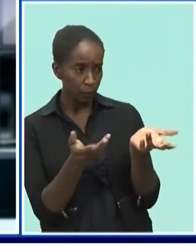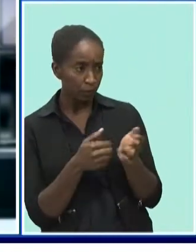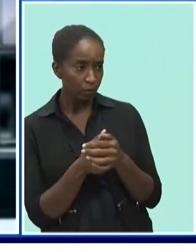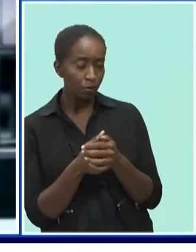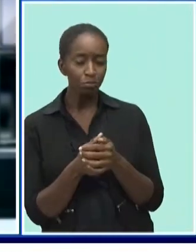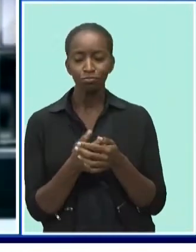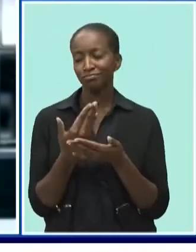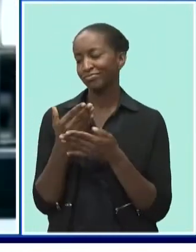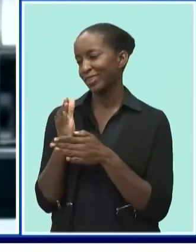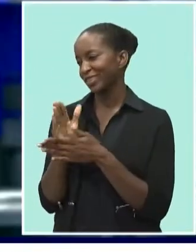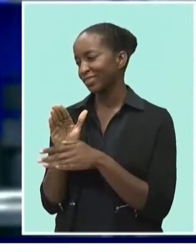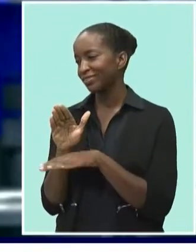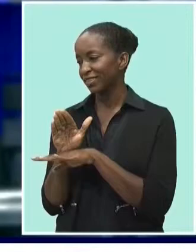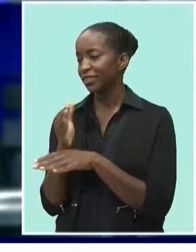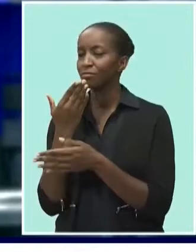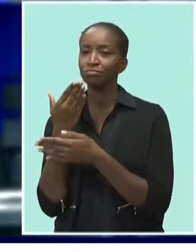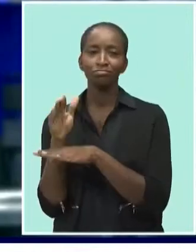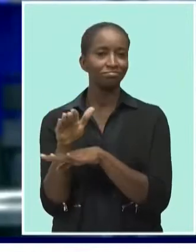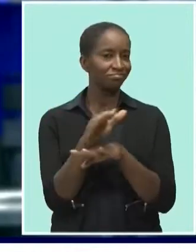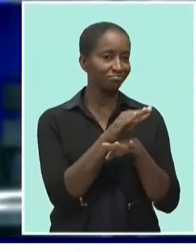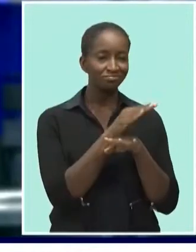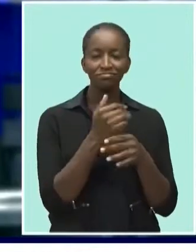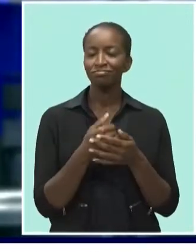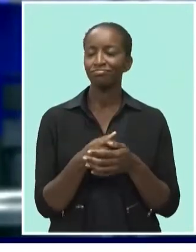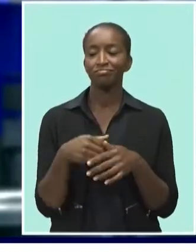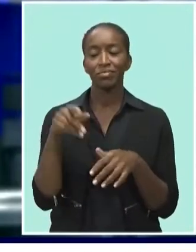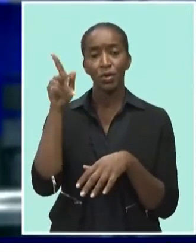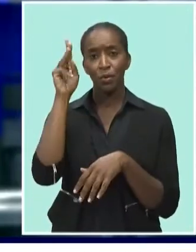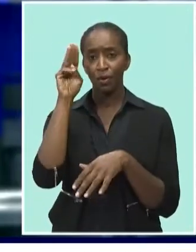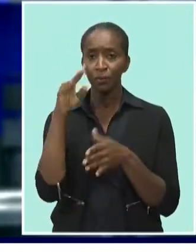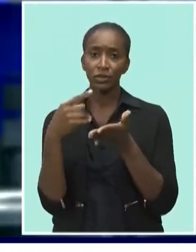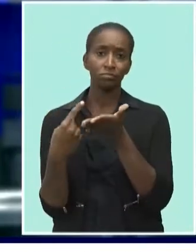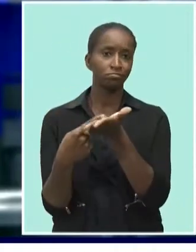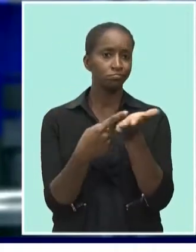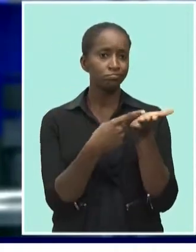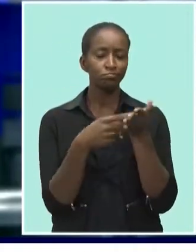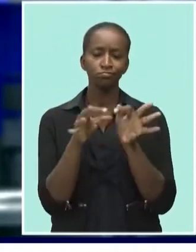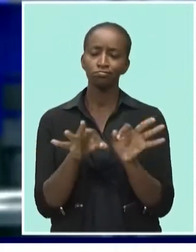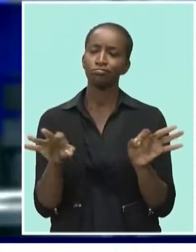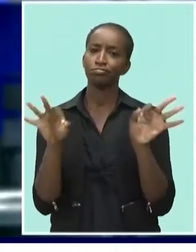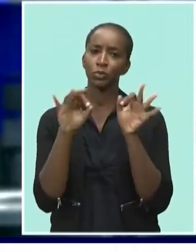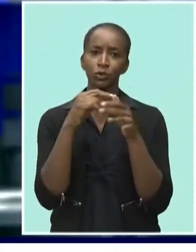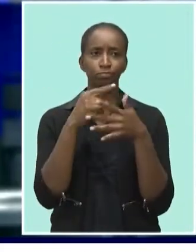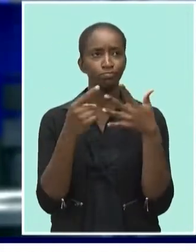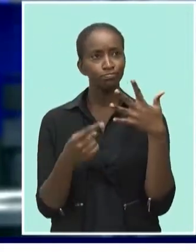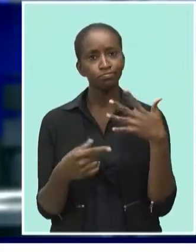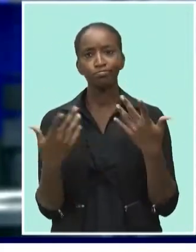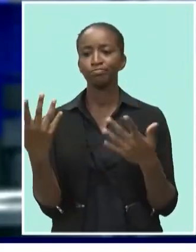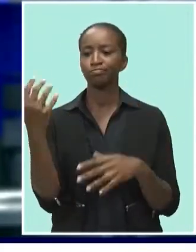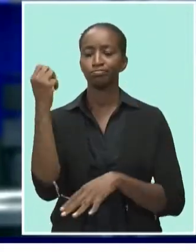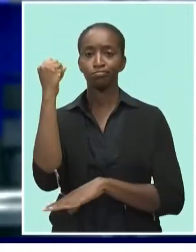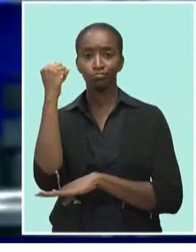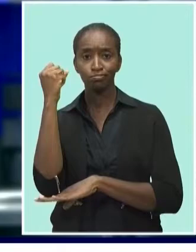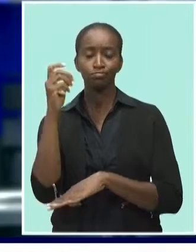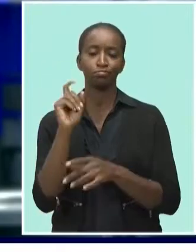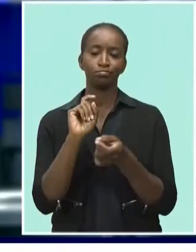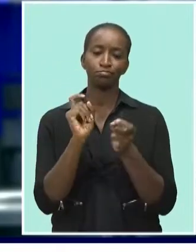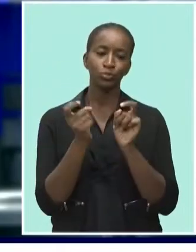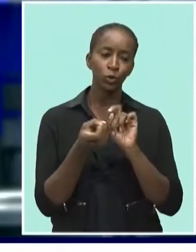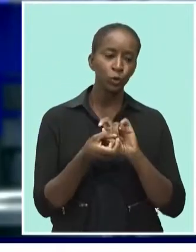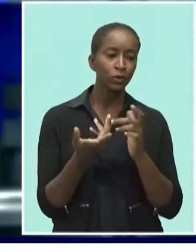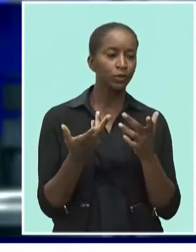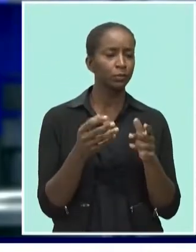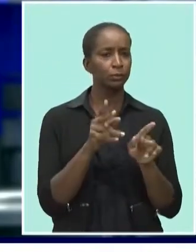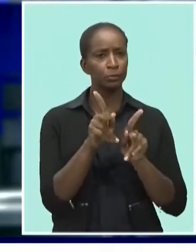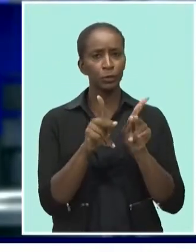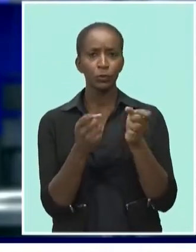good evening, Shane. Good evening, viewers. Prime Minister Motley touched on key areas such as stabilization, transformation and facilitation. As she